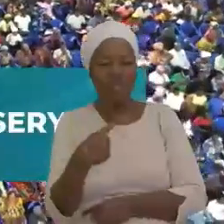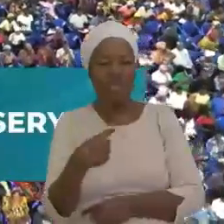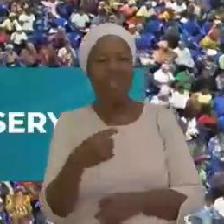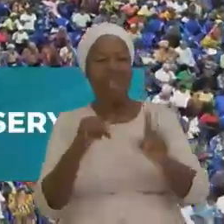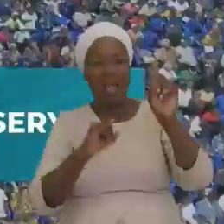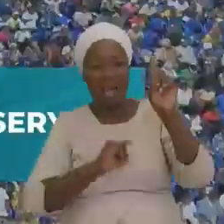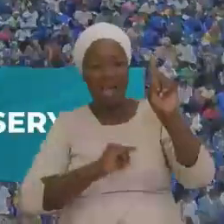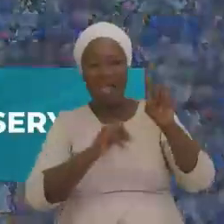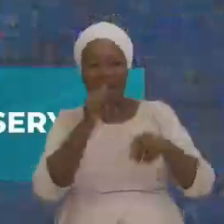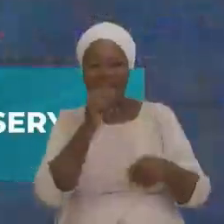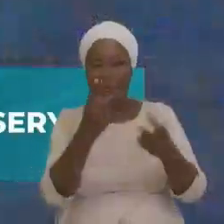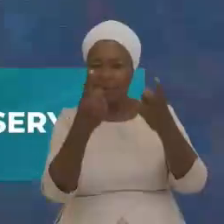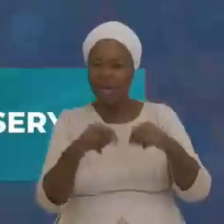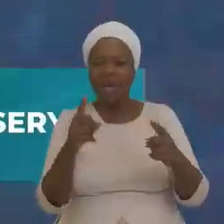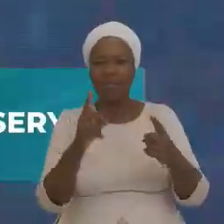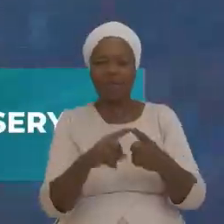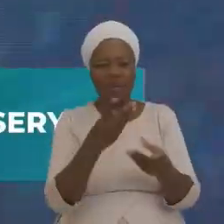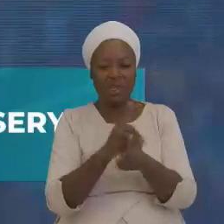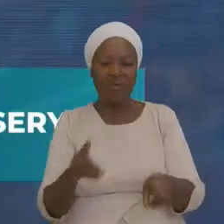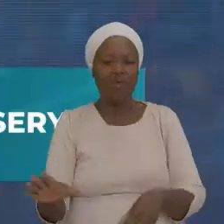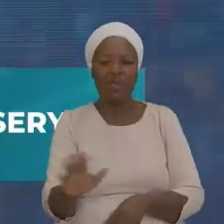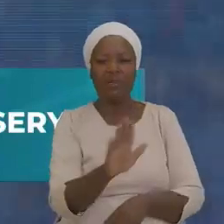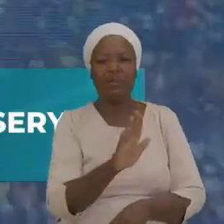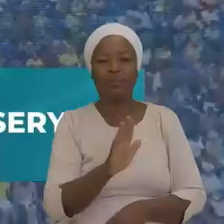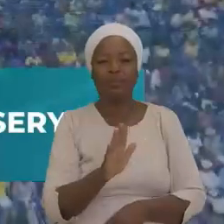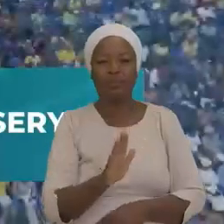am come to deliver them.